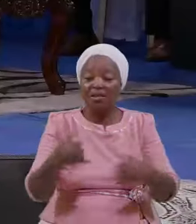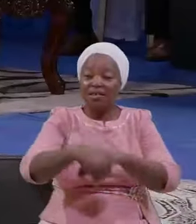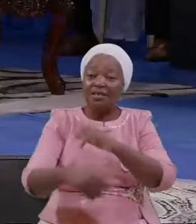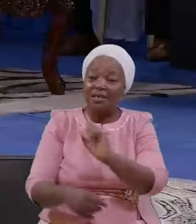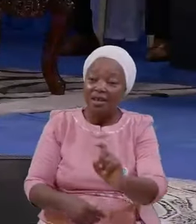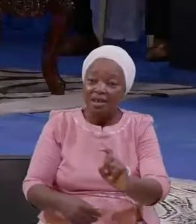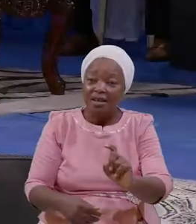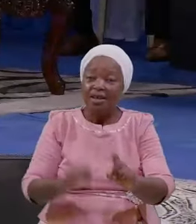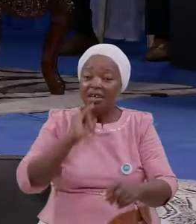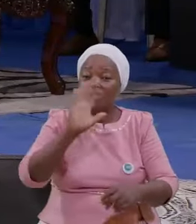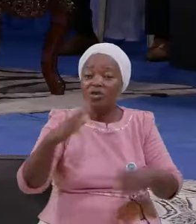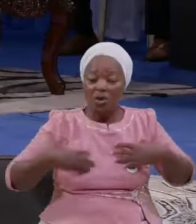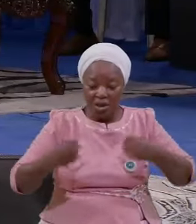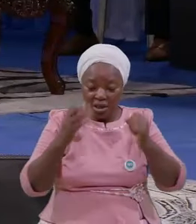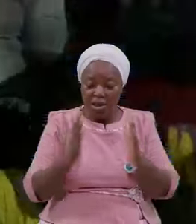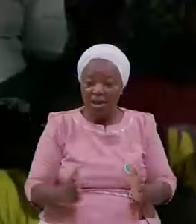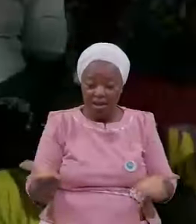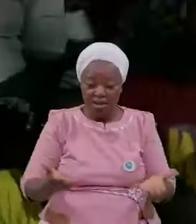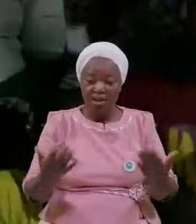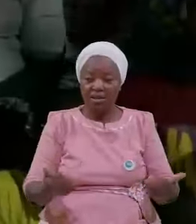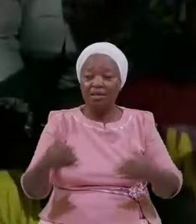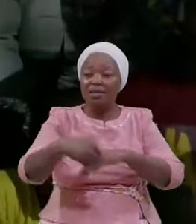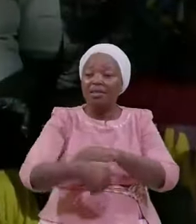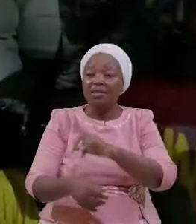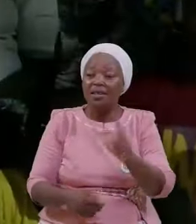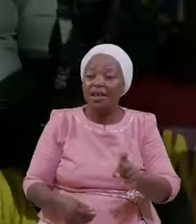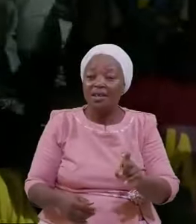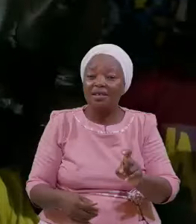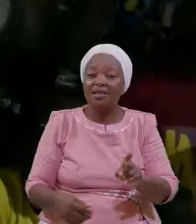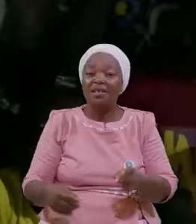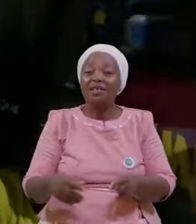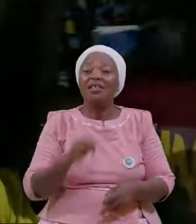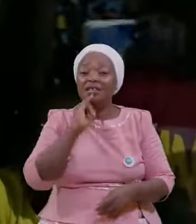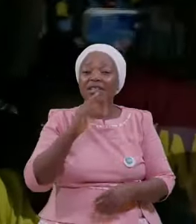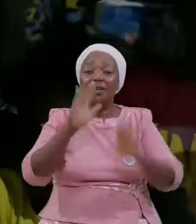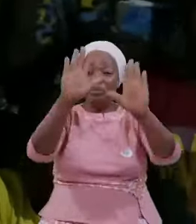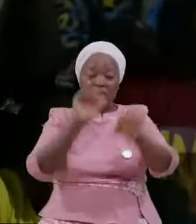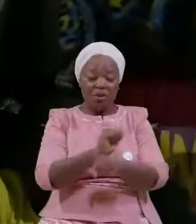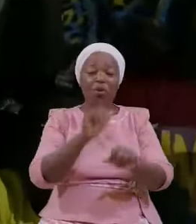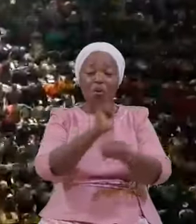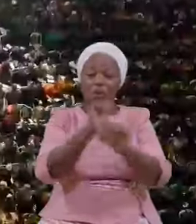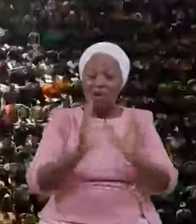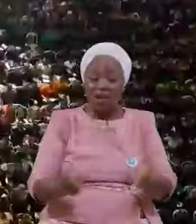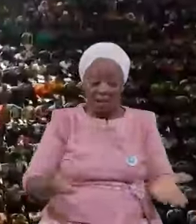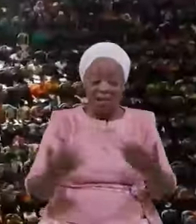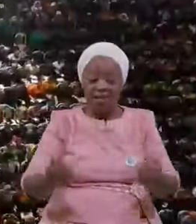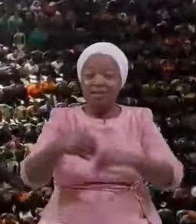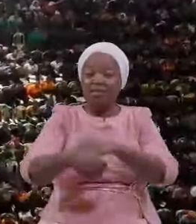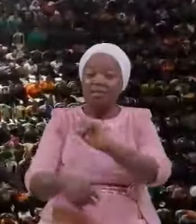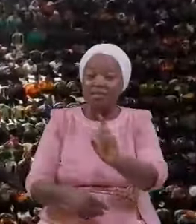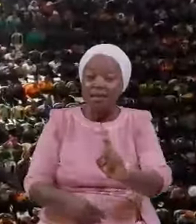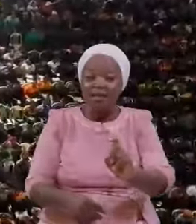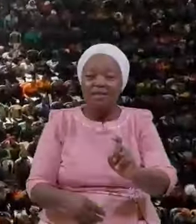your Healer here tonight? Is the miracle worker here tonight? It's right